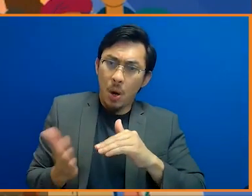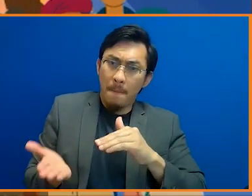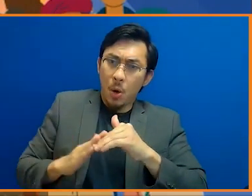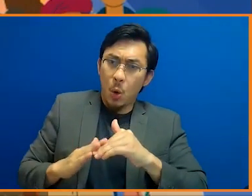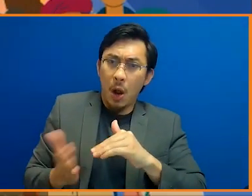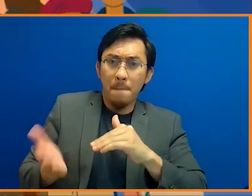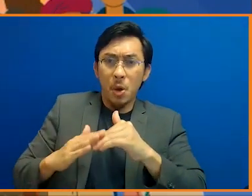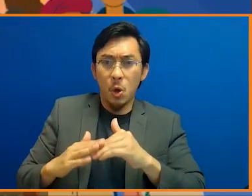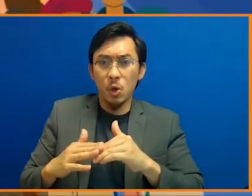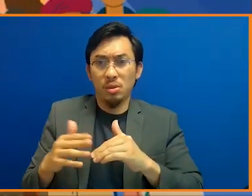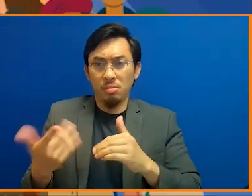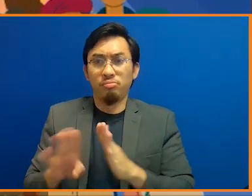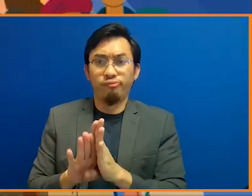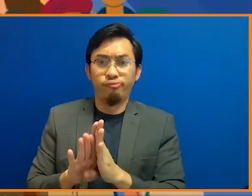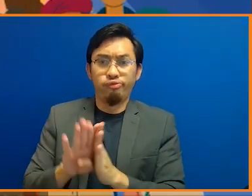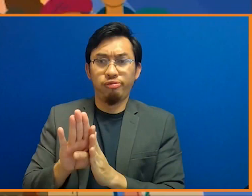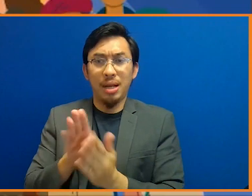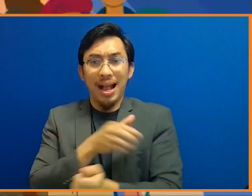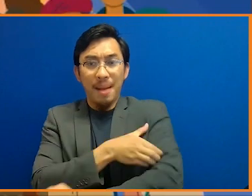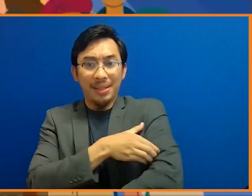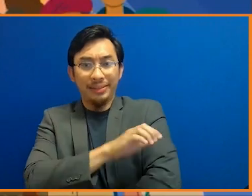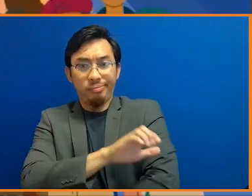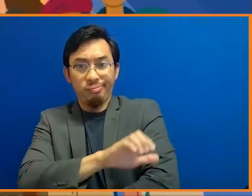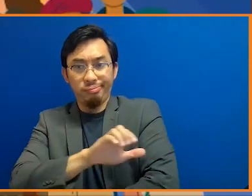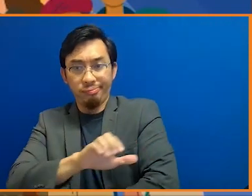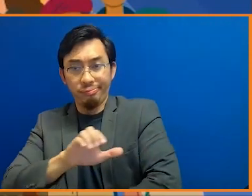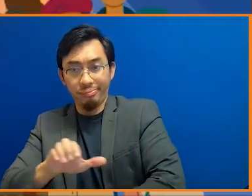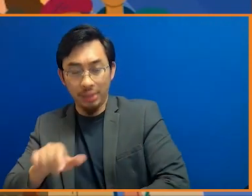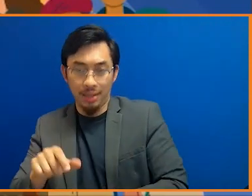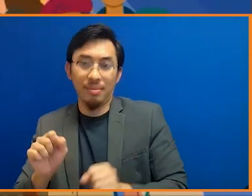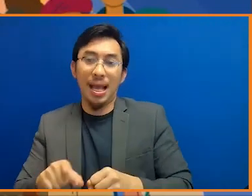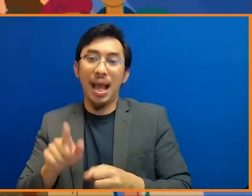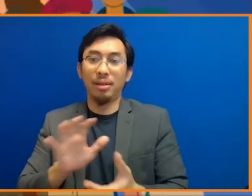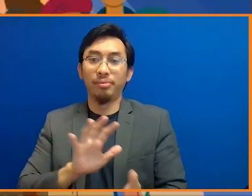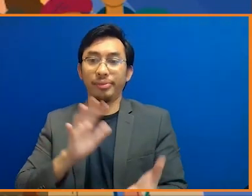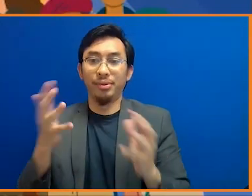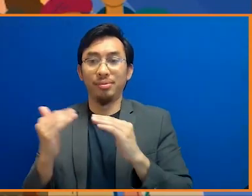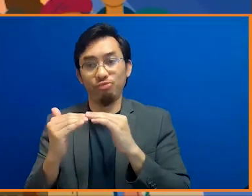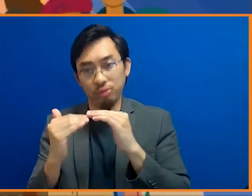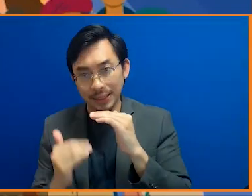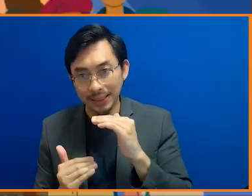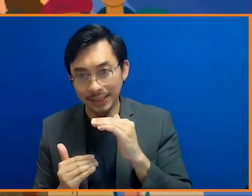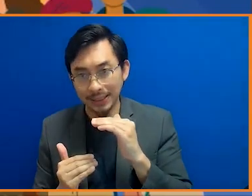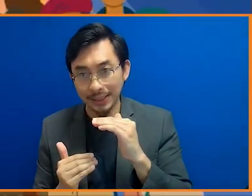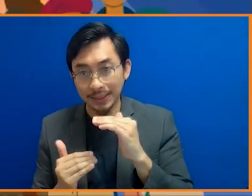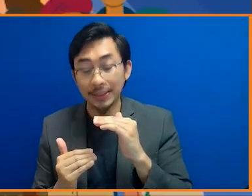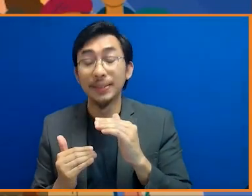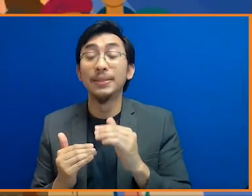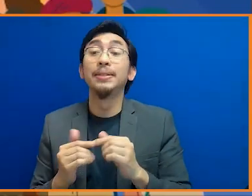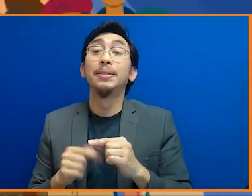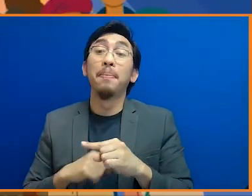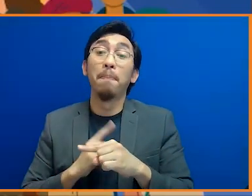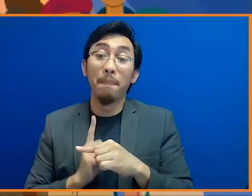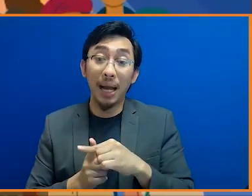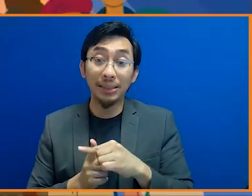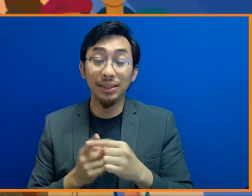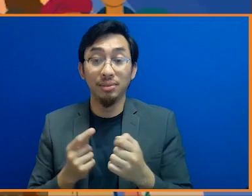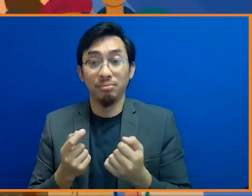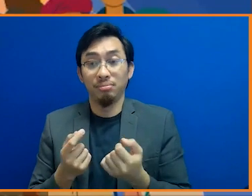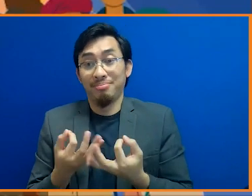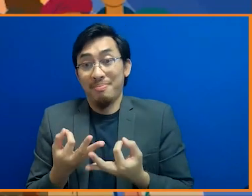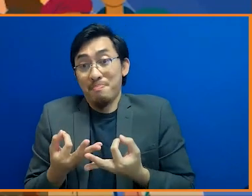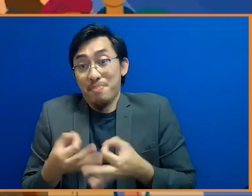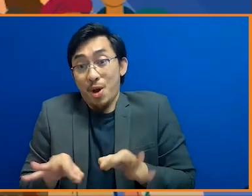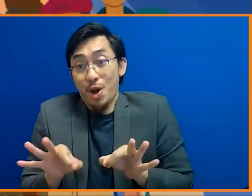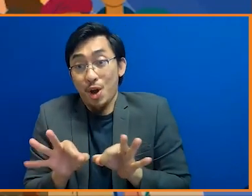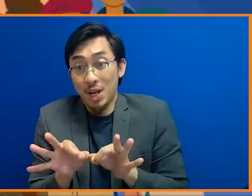increased, that means we increase also the capacity. So it means that we reduce risk. Okay. And